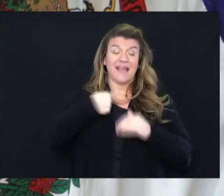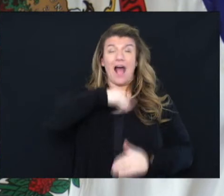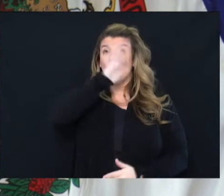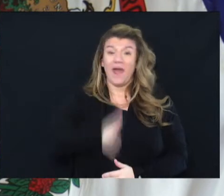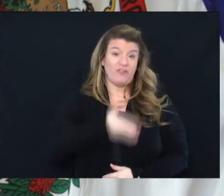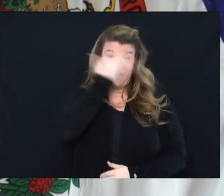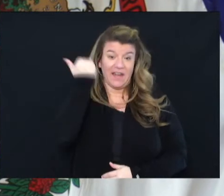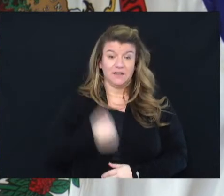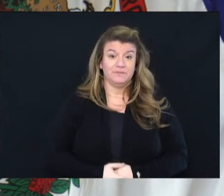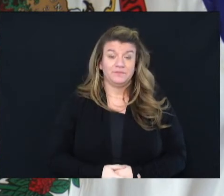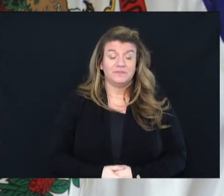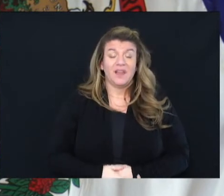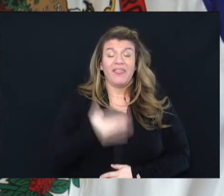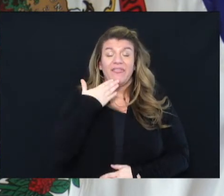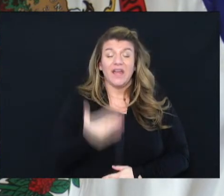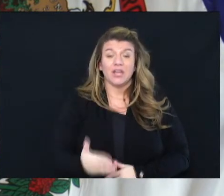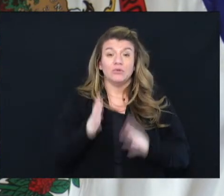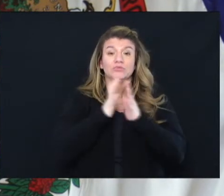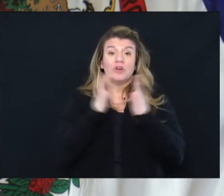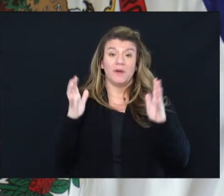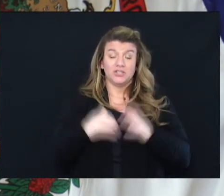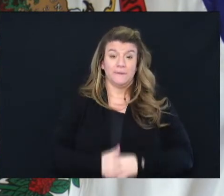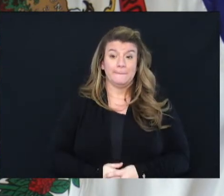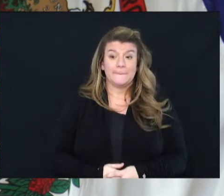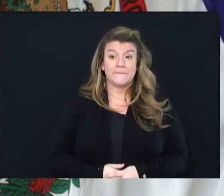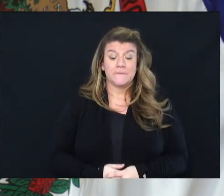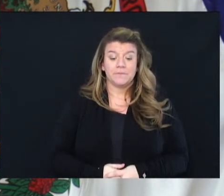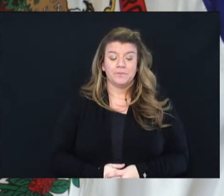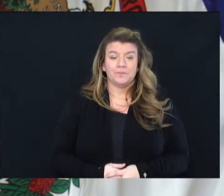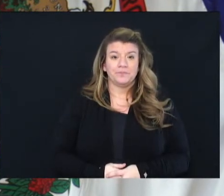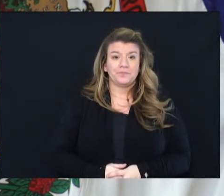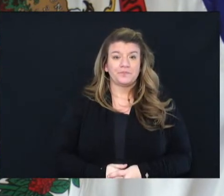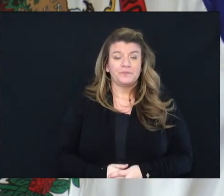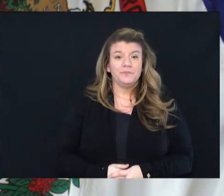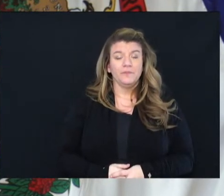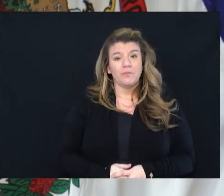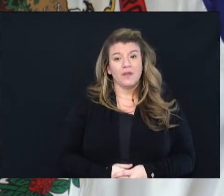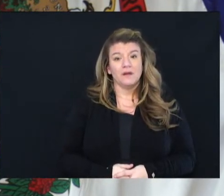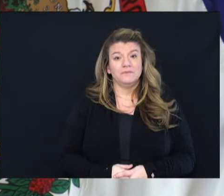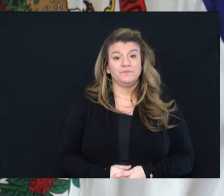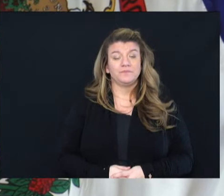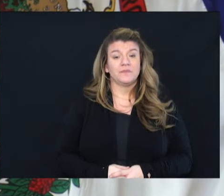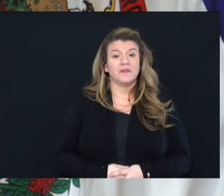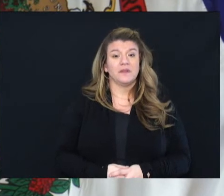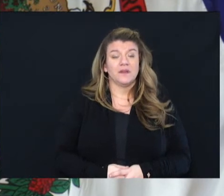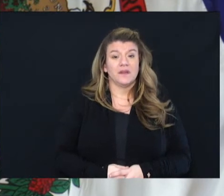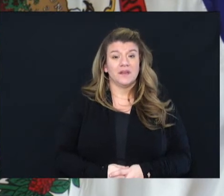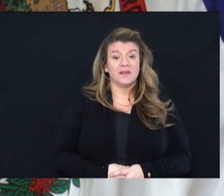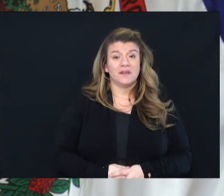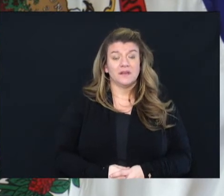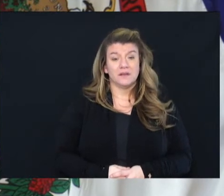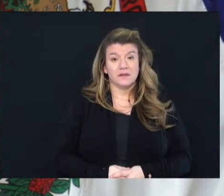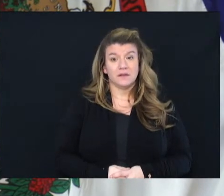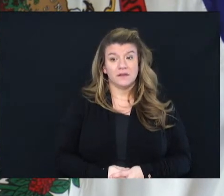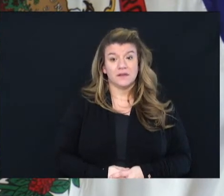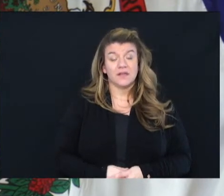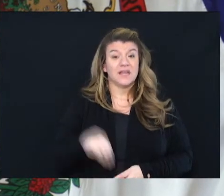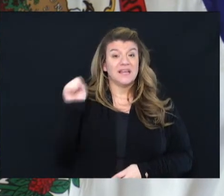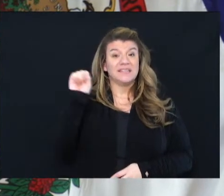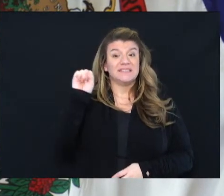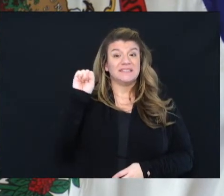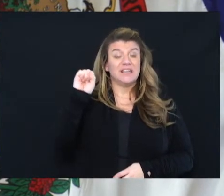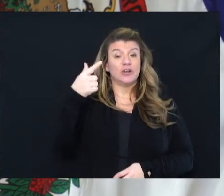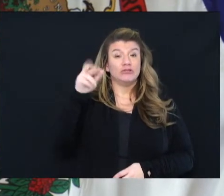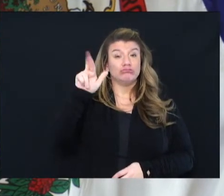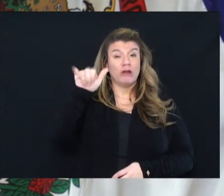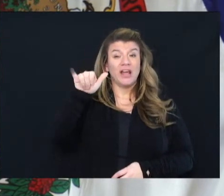it. Thank you so much. Let me share with you just this. Senator Grady, who's a fabulous young